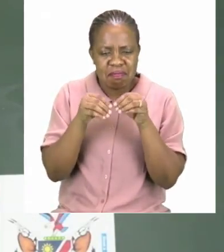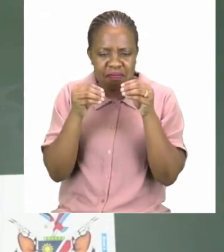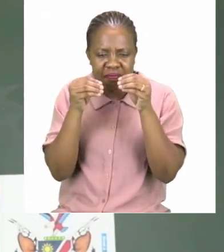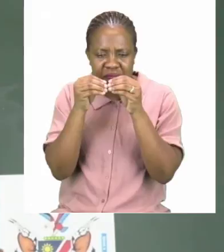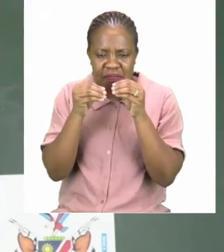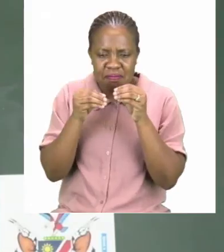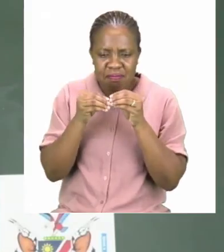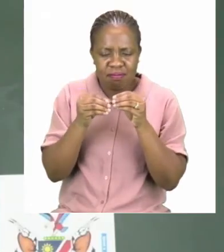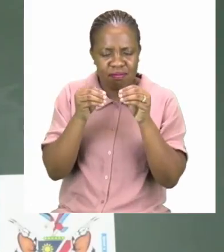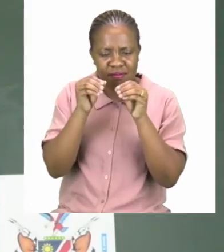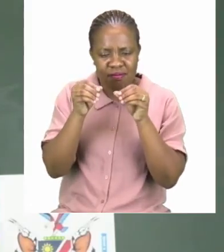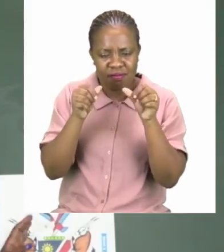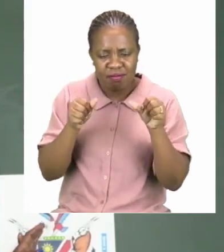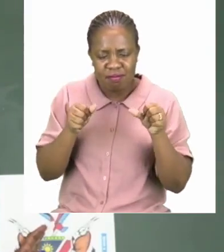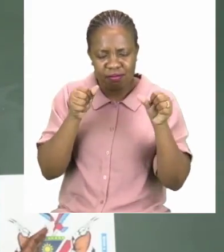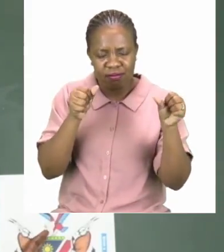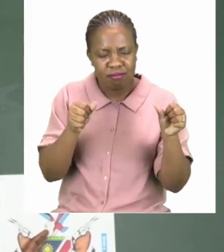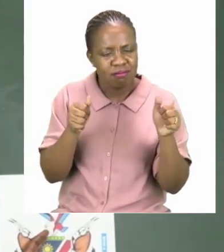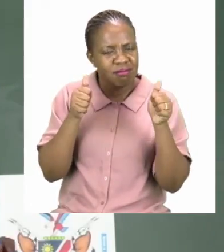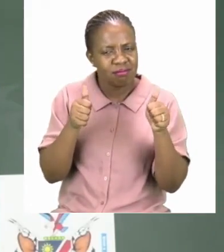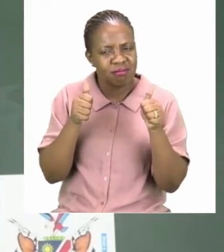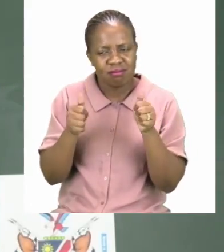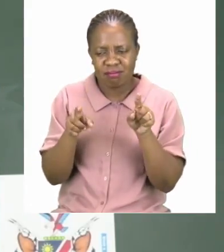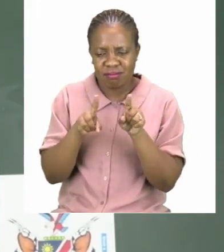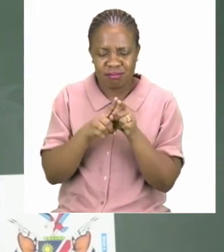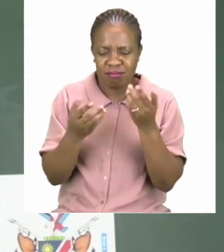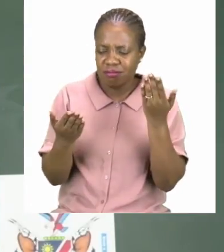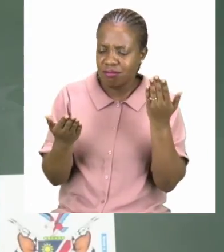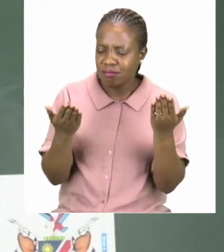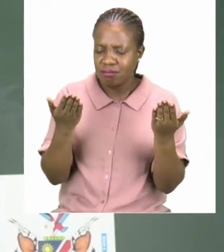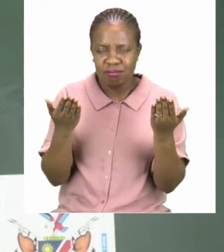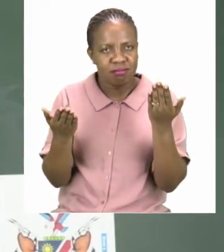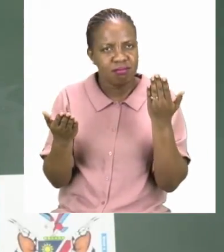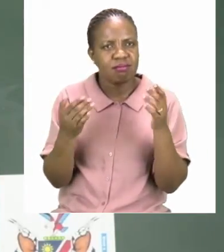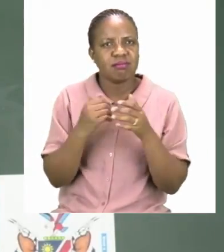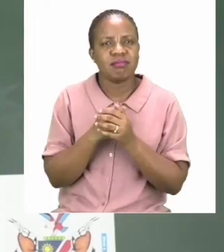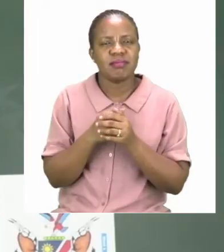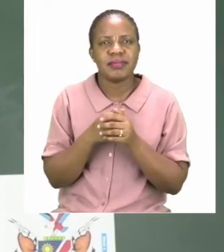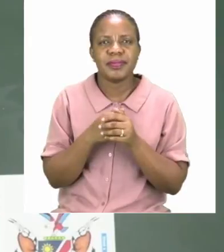And as you continue, you can also check with the emblem yourself.